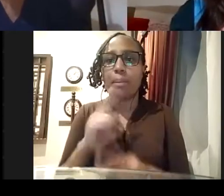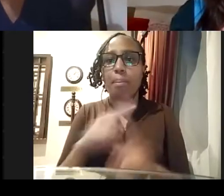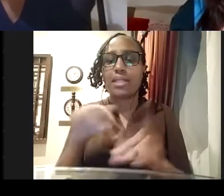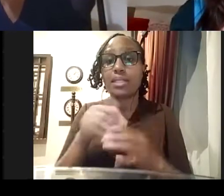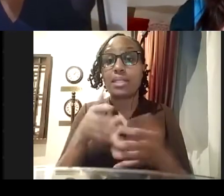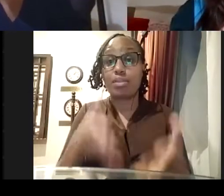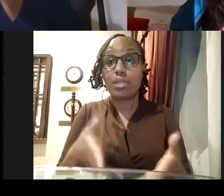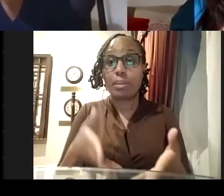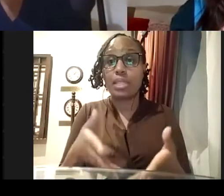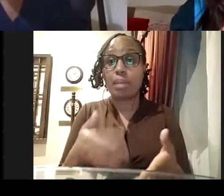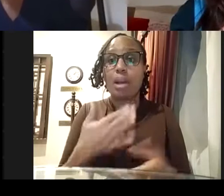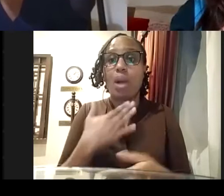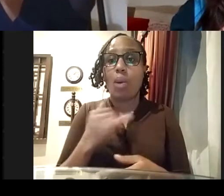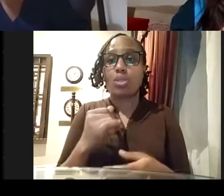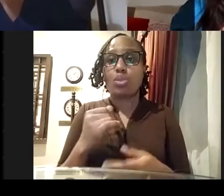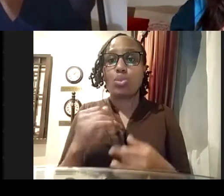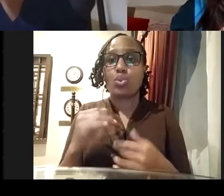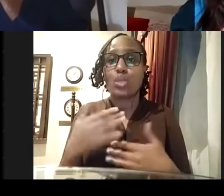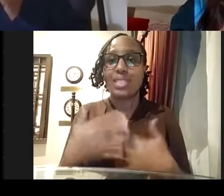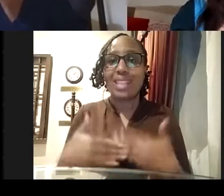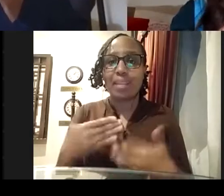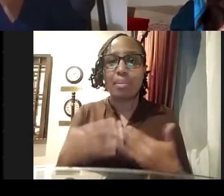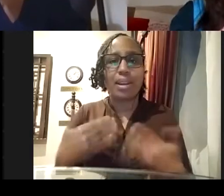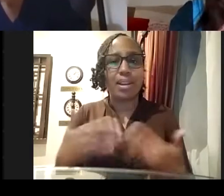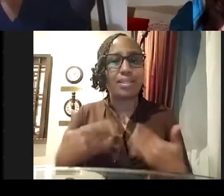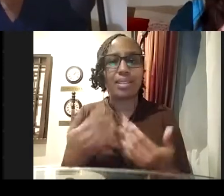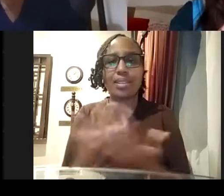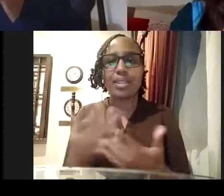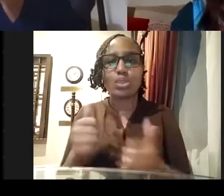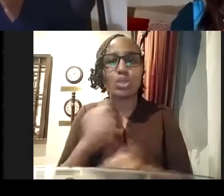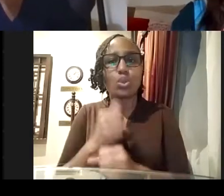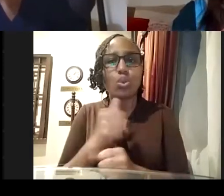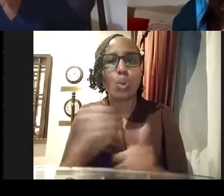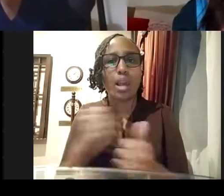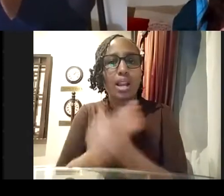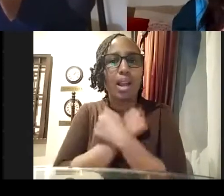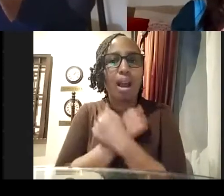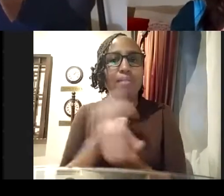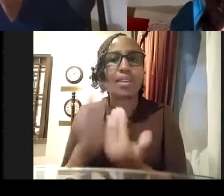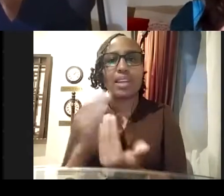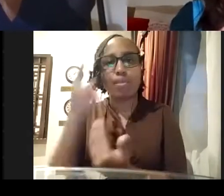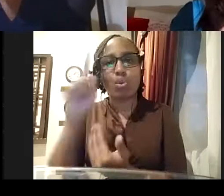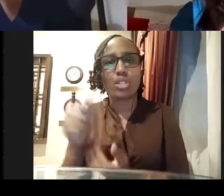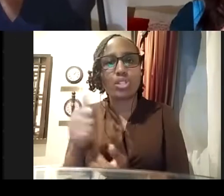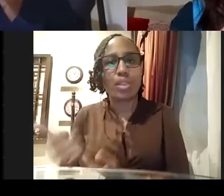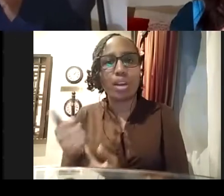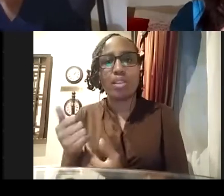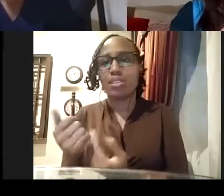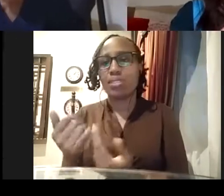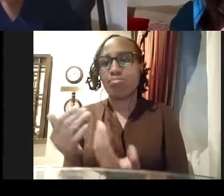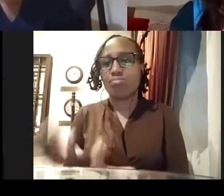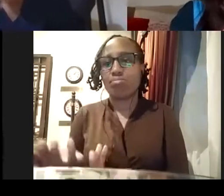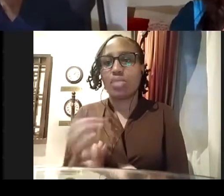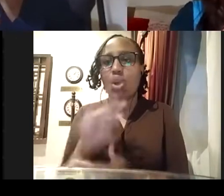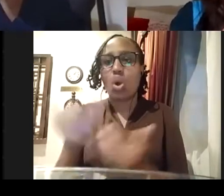do want to celebrate the things that we do well, like love and care for each other and find each other and all of those. I want